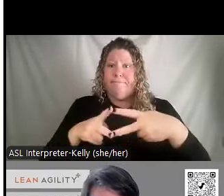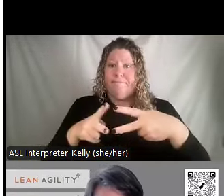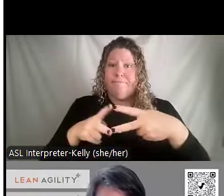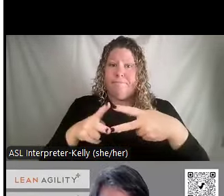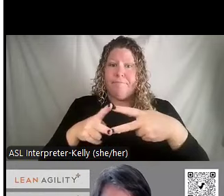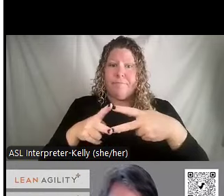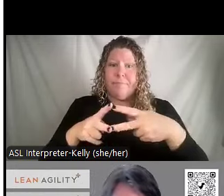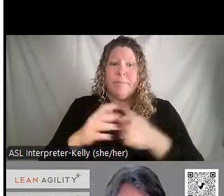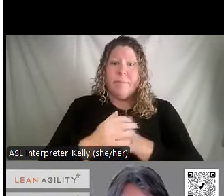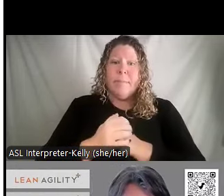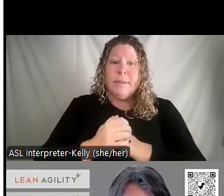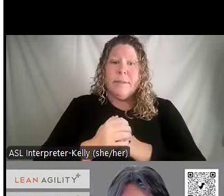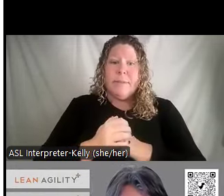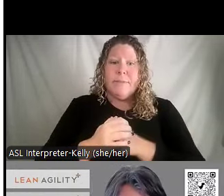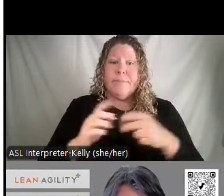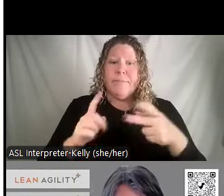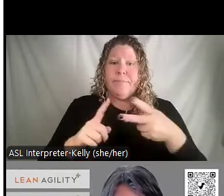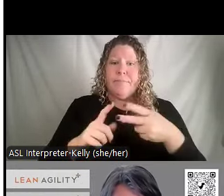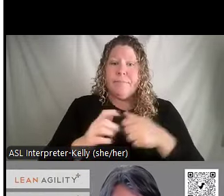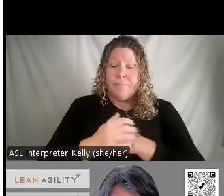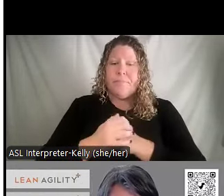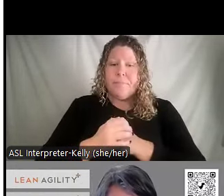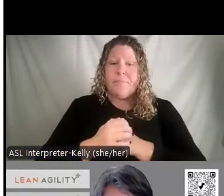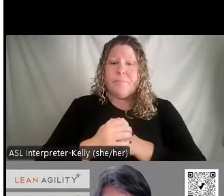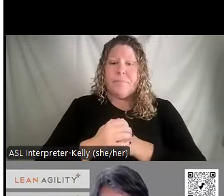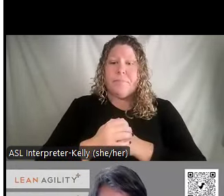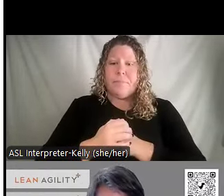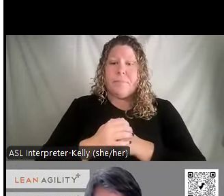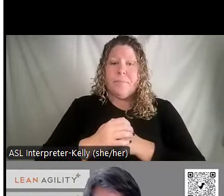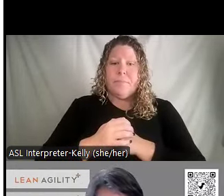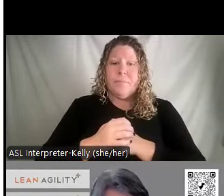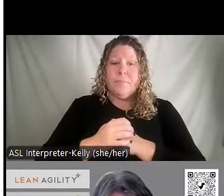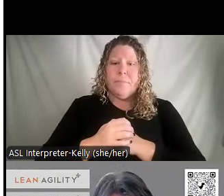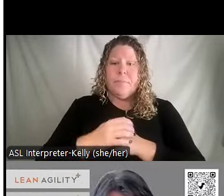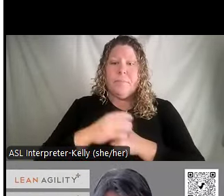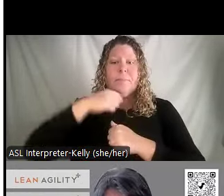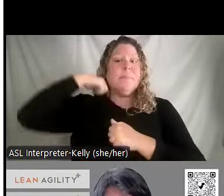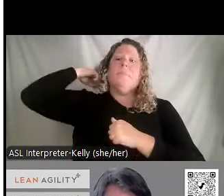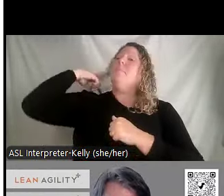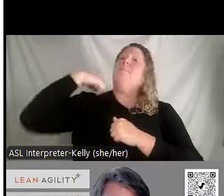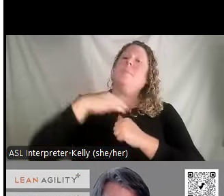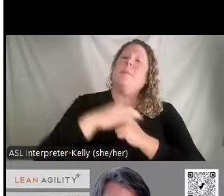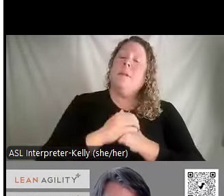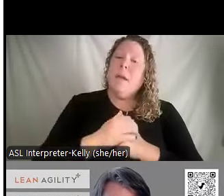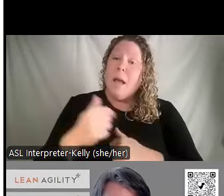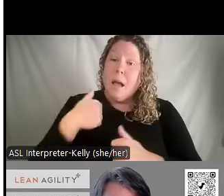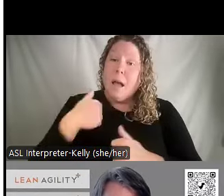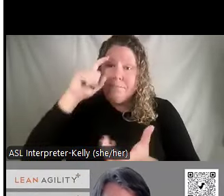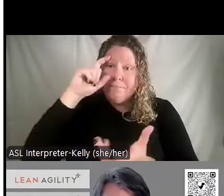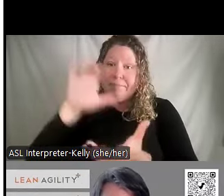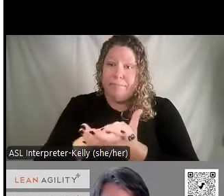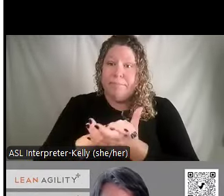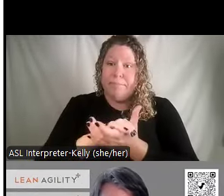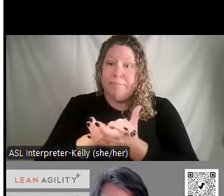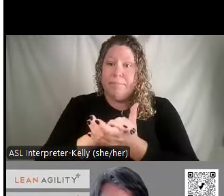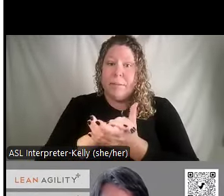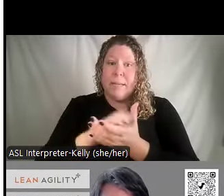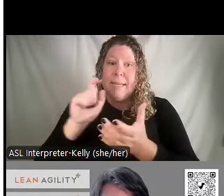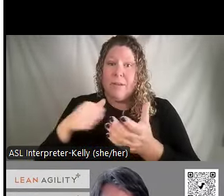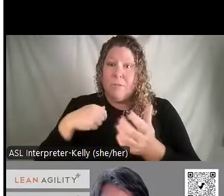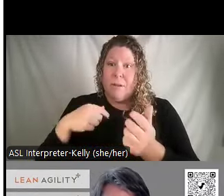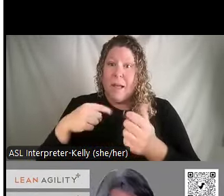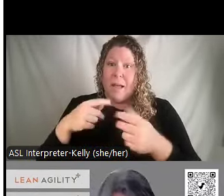successful carrying out of the plan itself to get you that result. So I firmly believe you need to have high levels of both